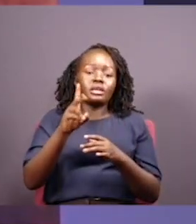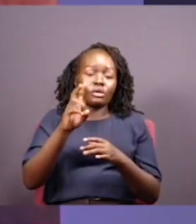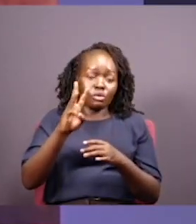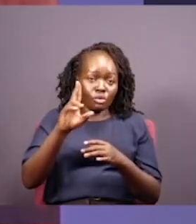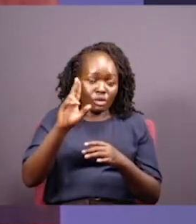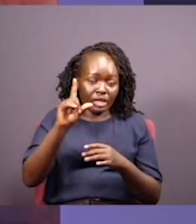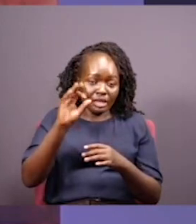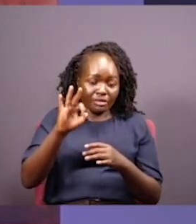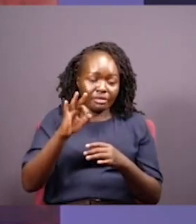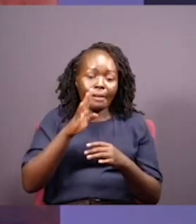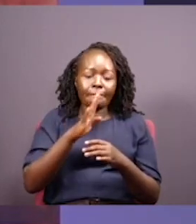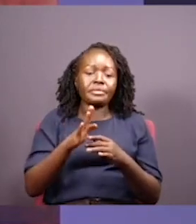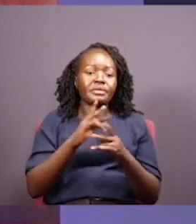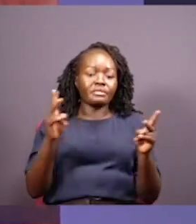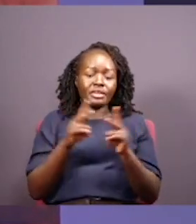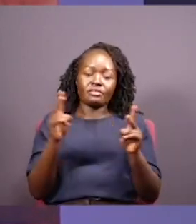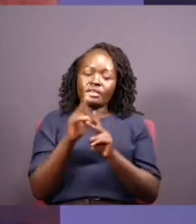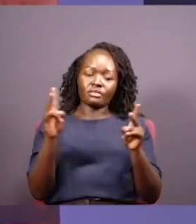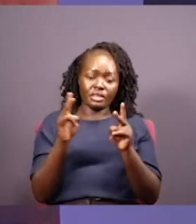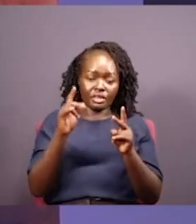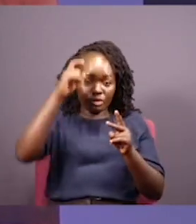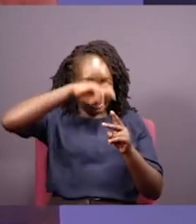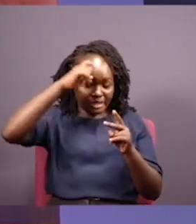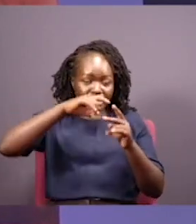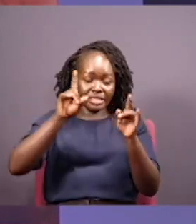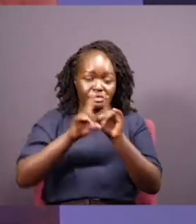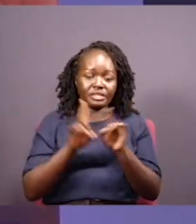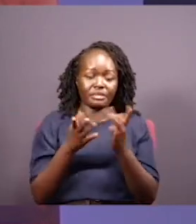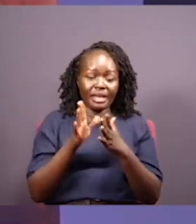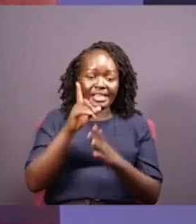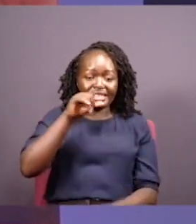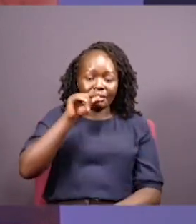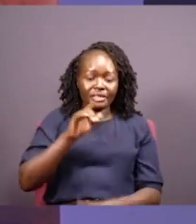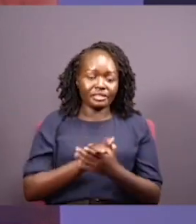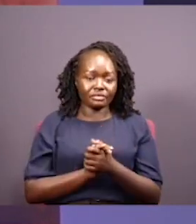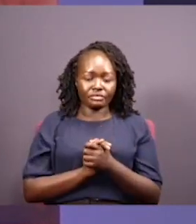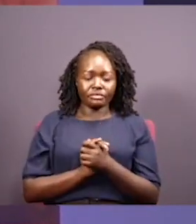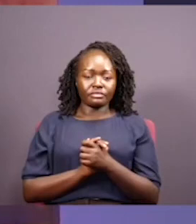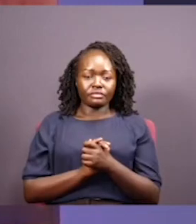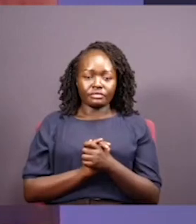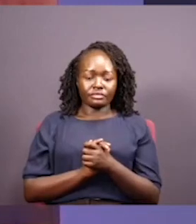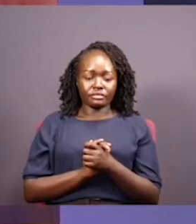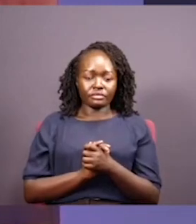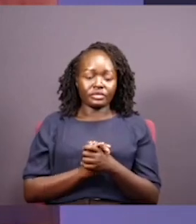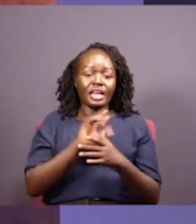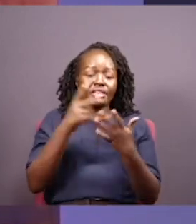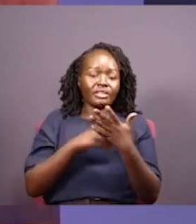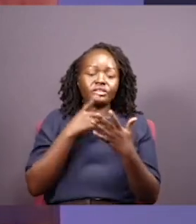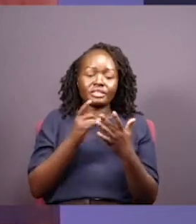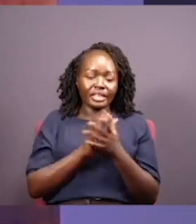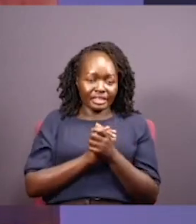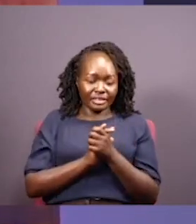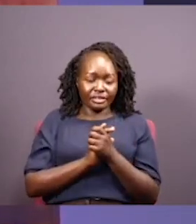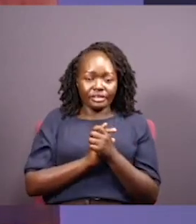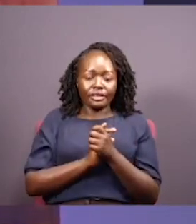as wary as serpents. Be as wary as serpents. Other versions render it like this. Be